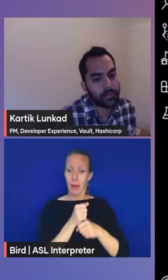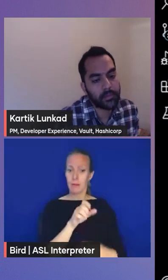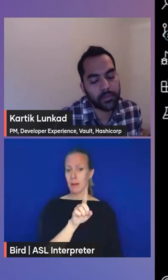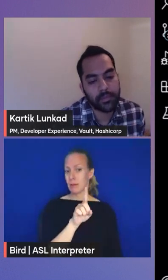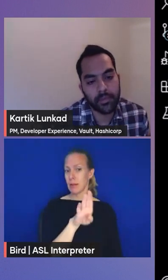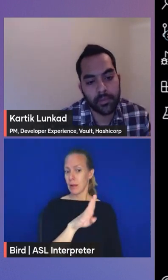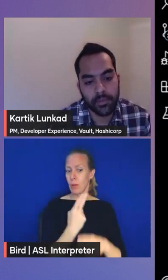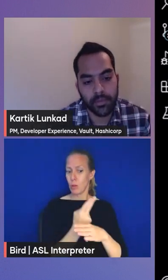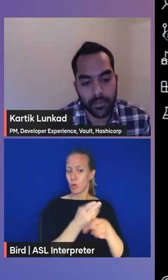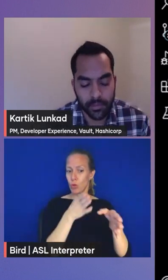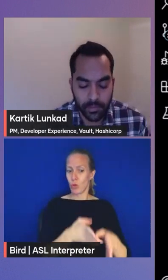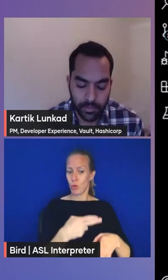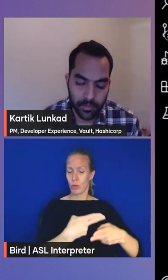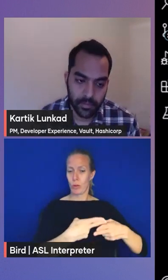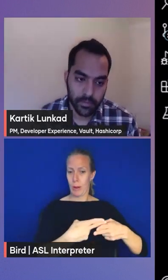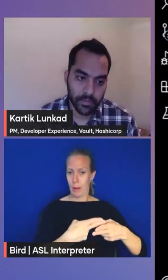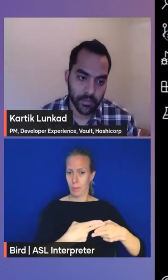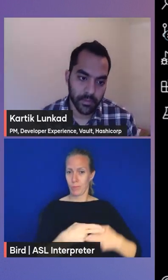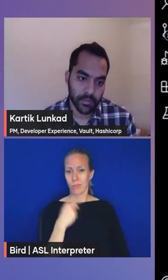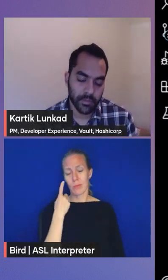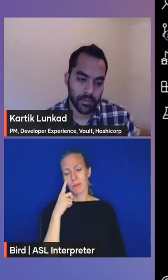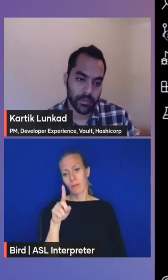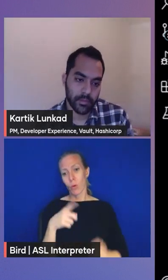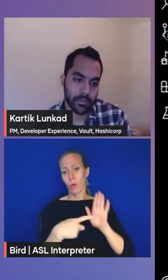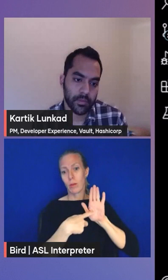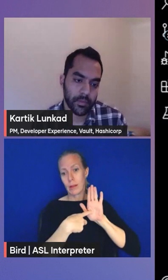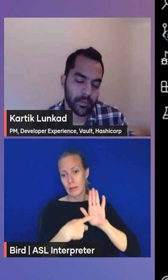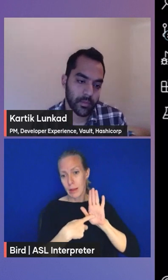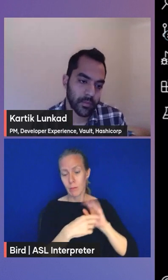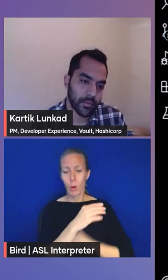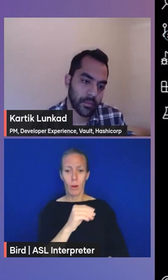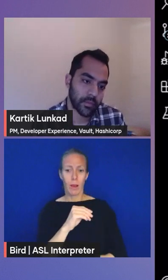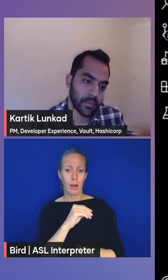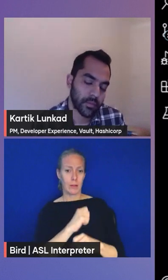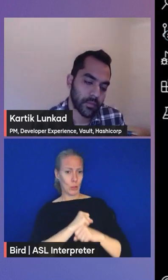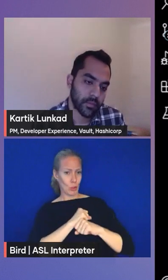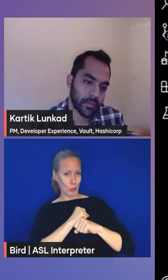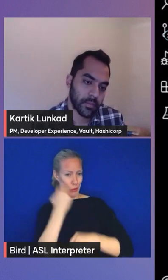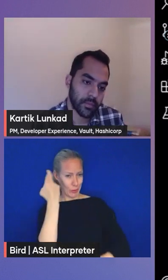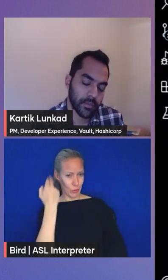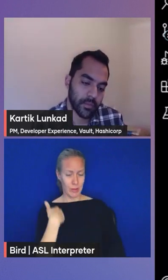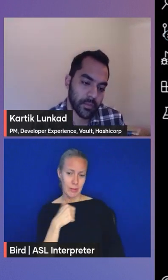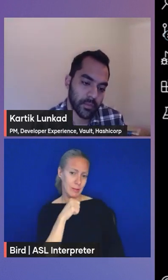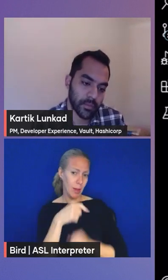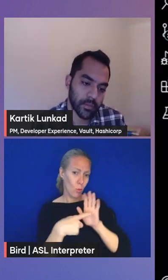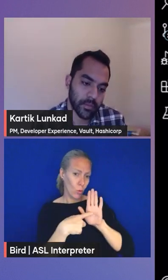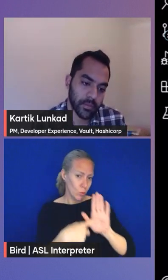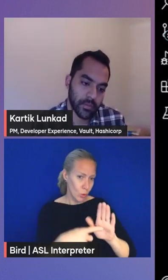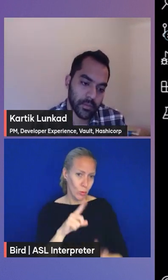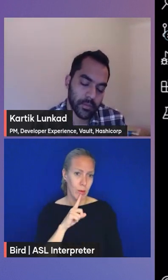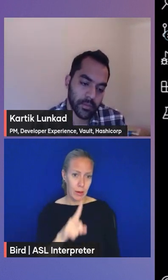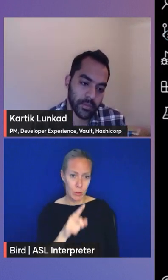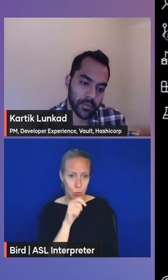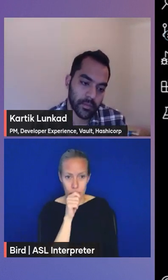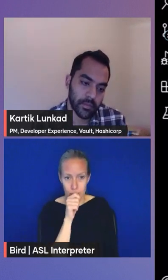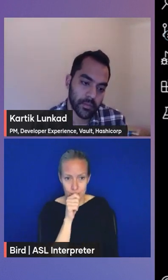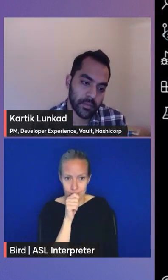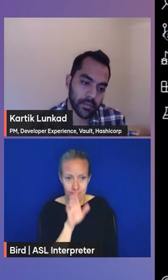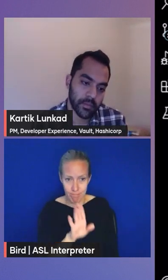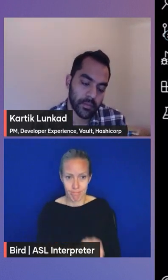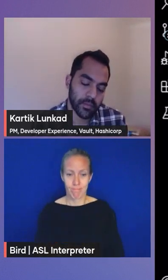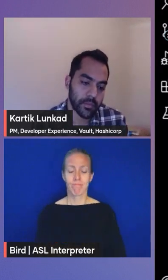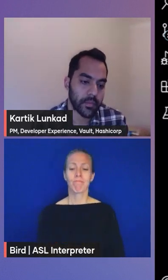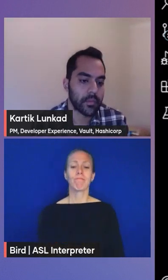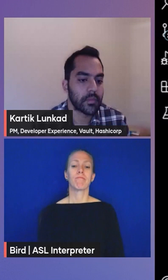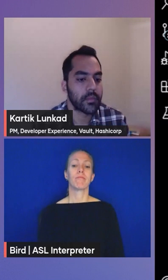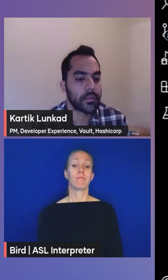username. For the demo purposes and security purposes, I will not showcase the actual password. Great. With this